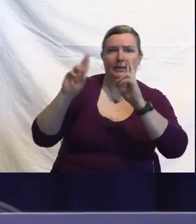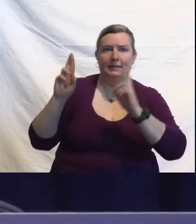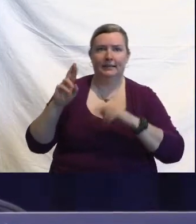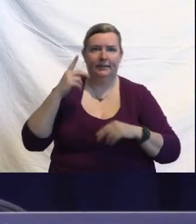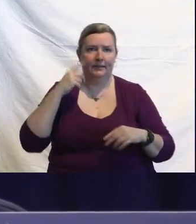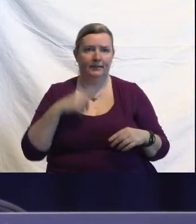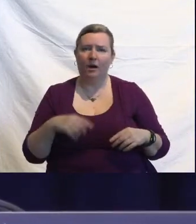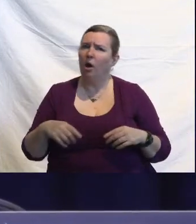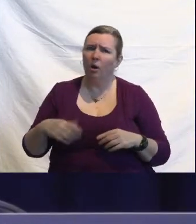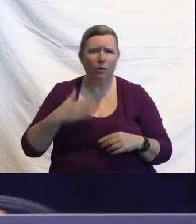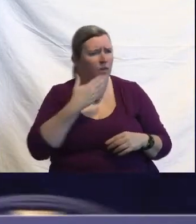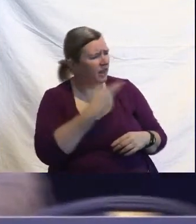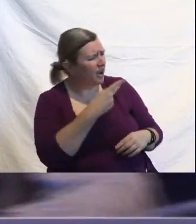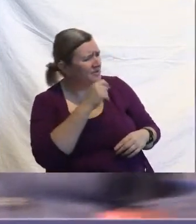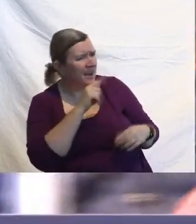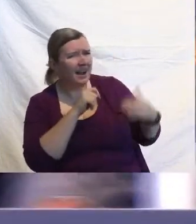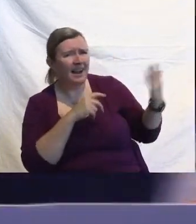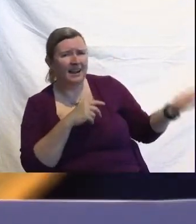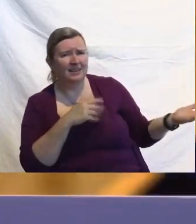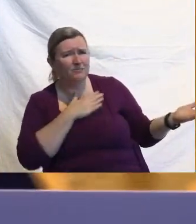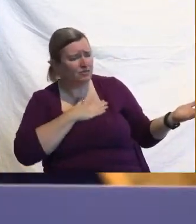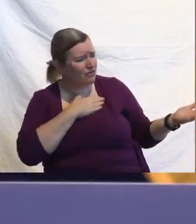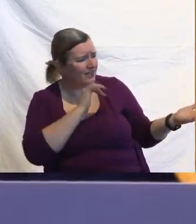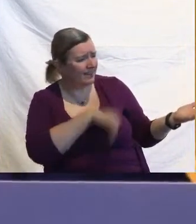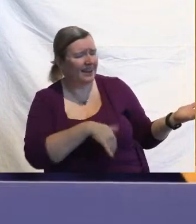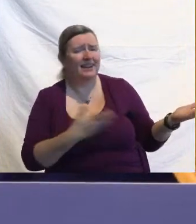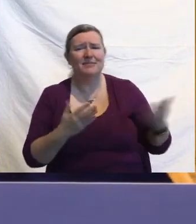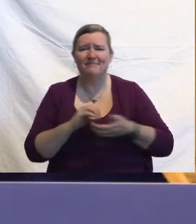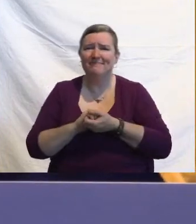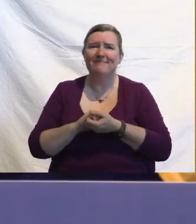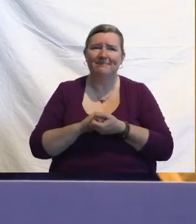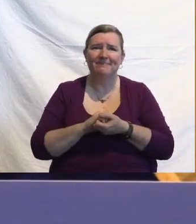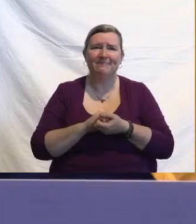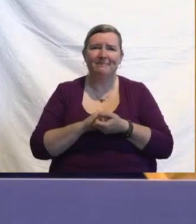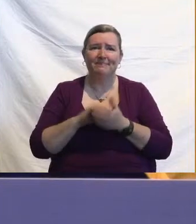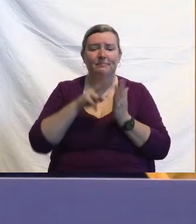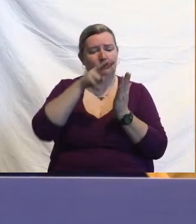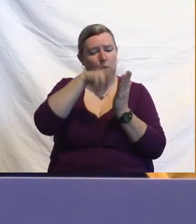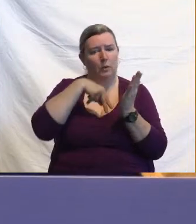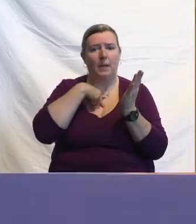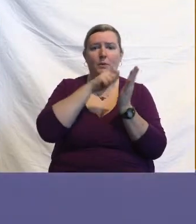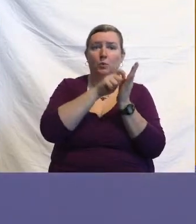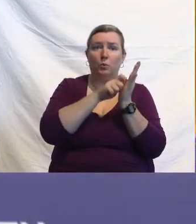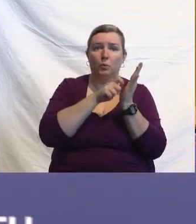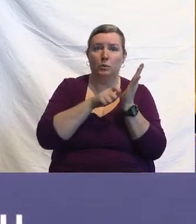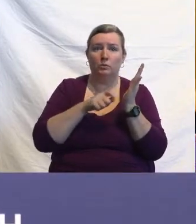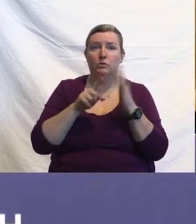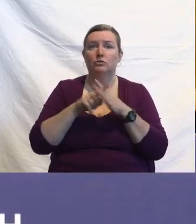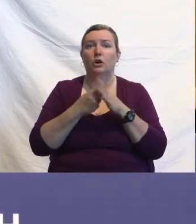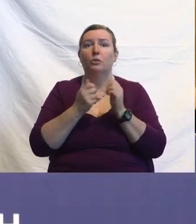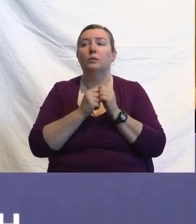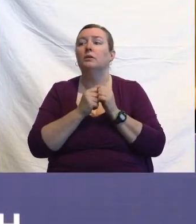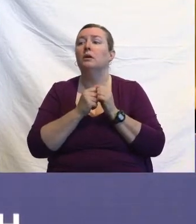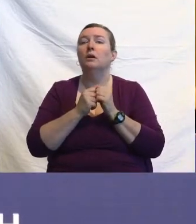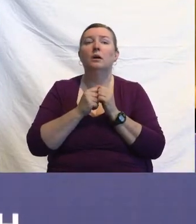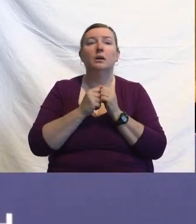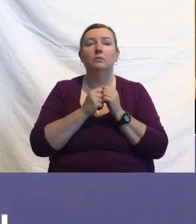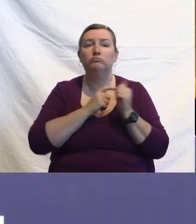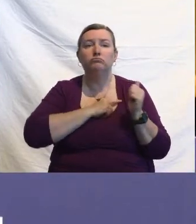Pat. Appreciate that. I'm just looking at my notes here. I think we'll start over here with